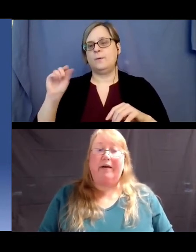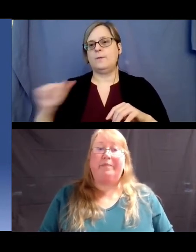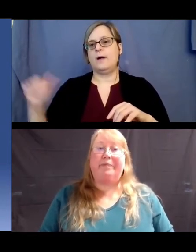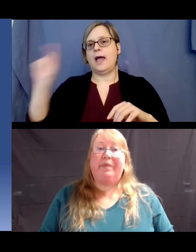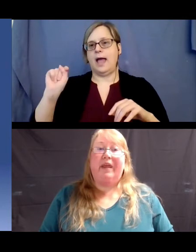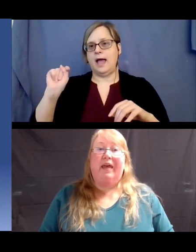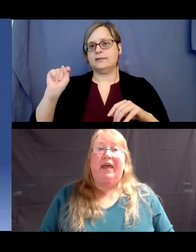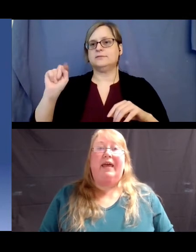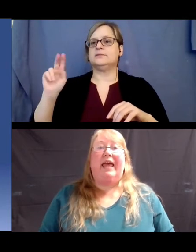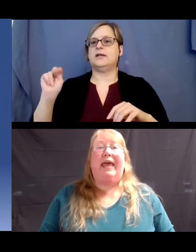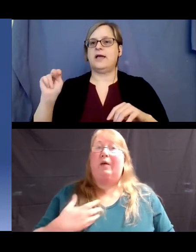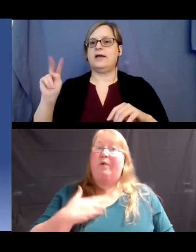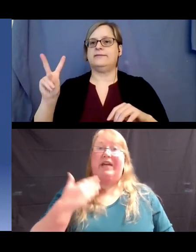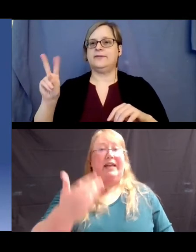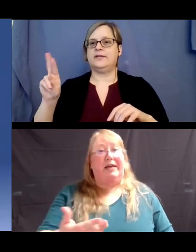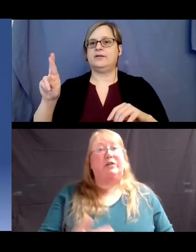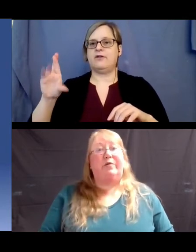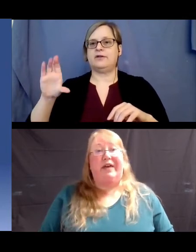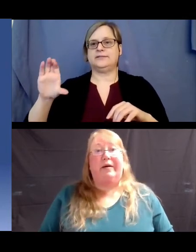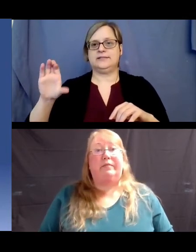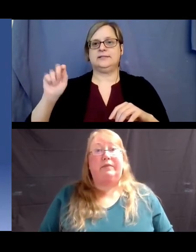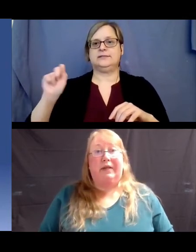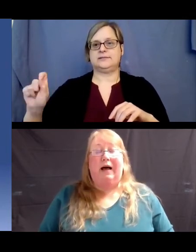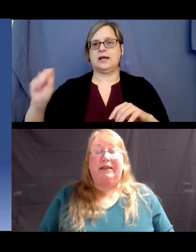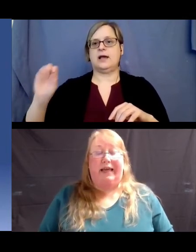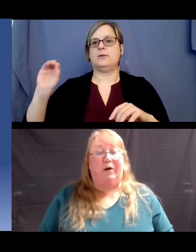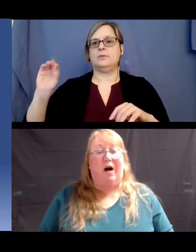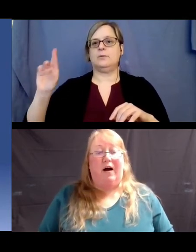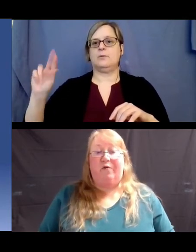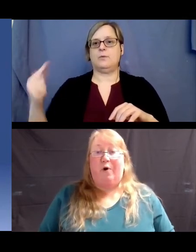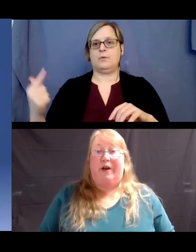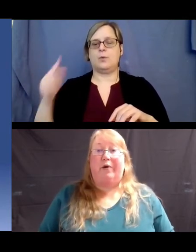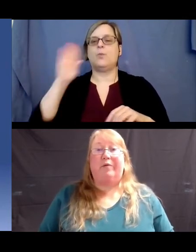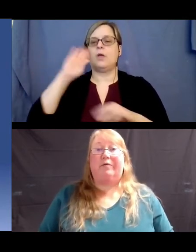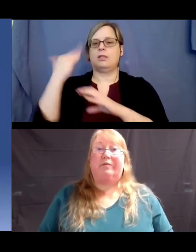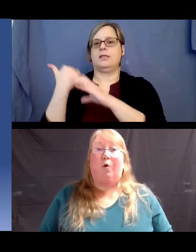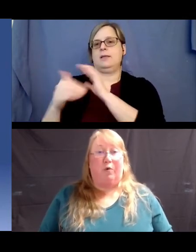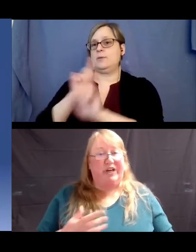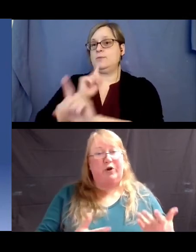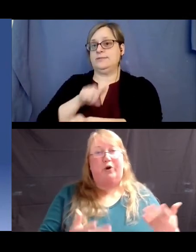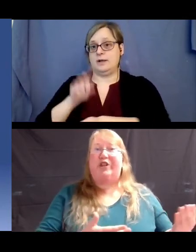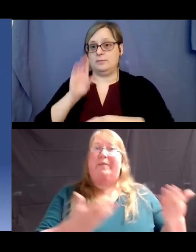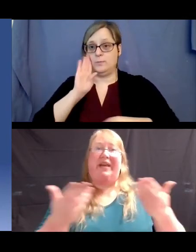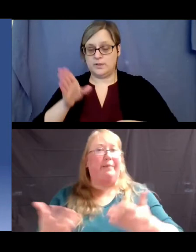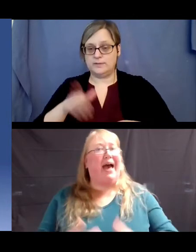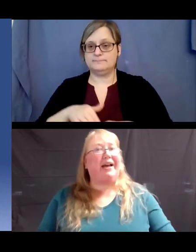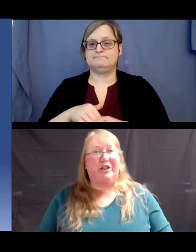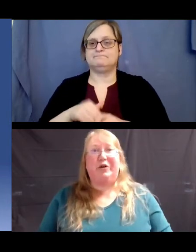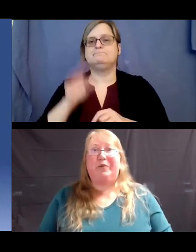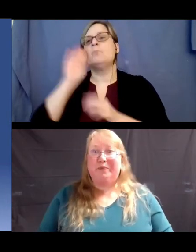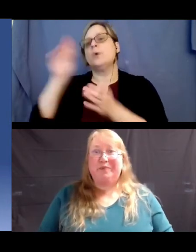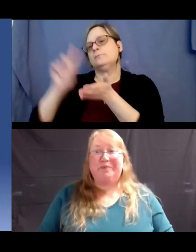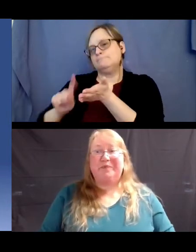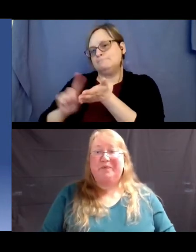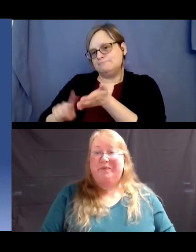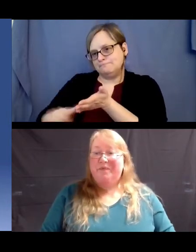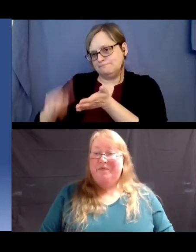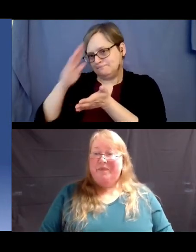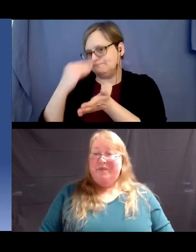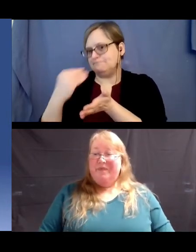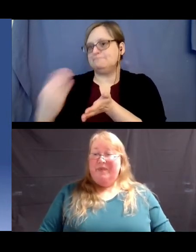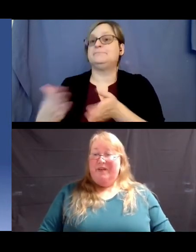info@nvrc.org, and we can answer them later on for you or research them and get back to you.